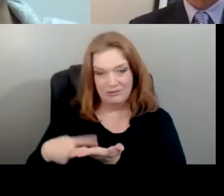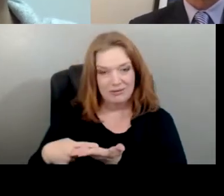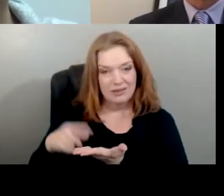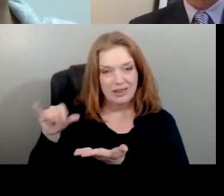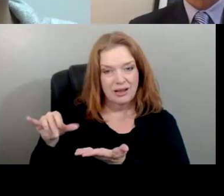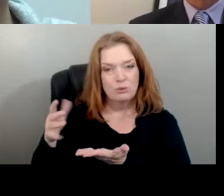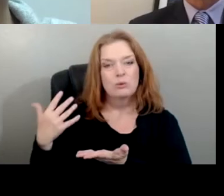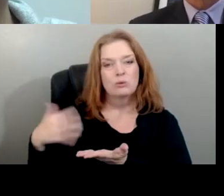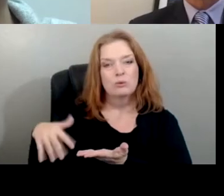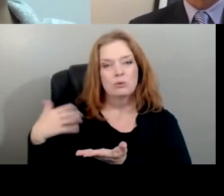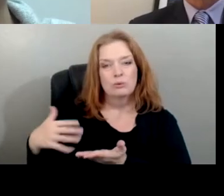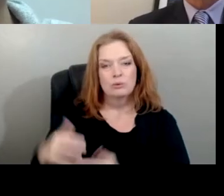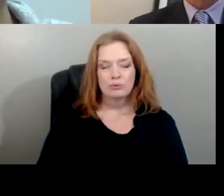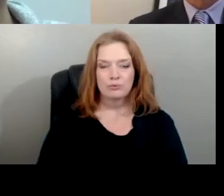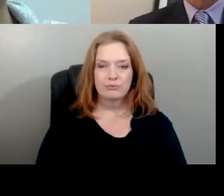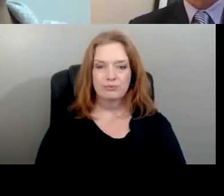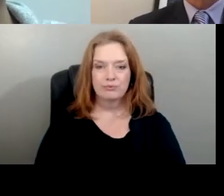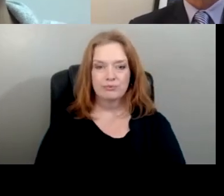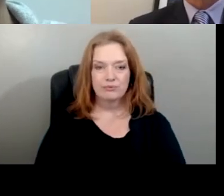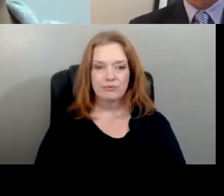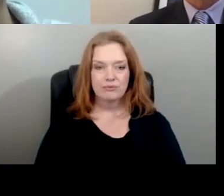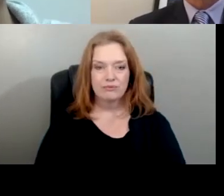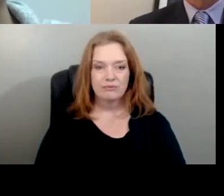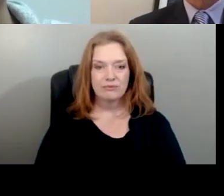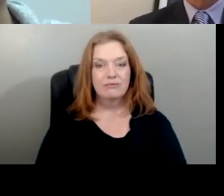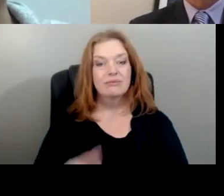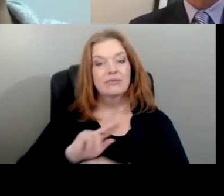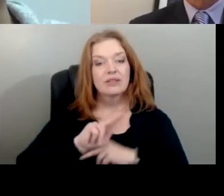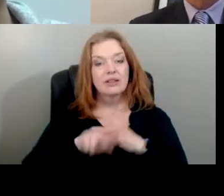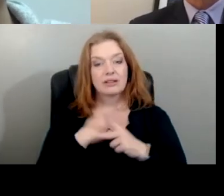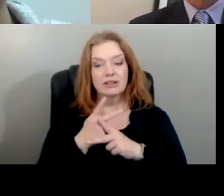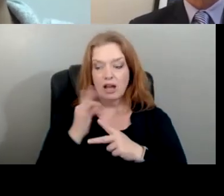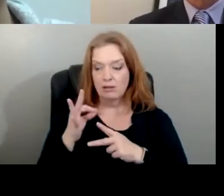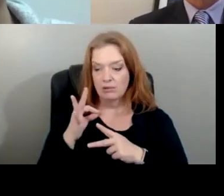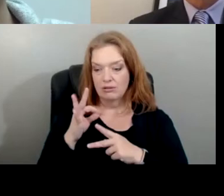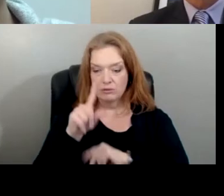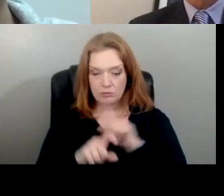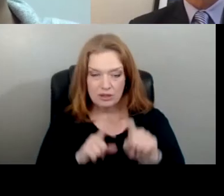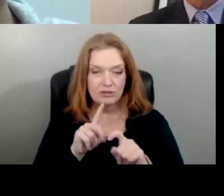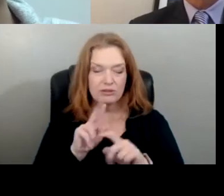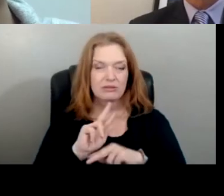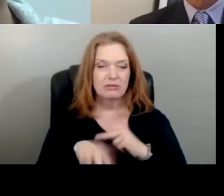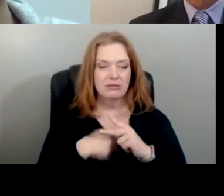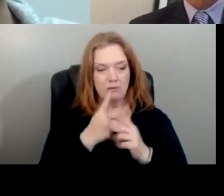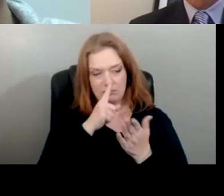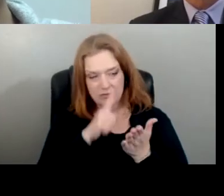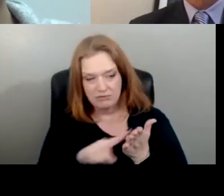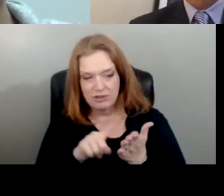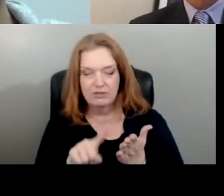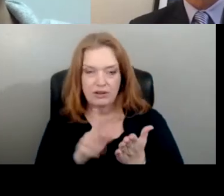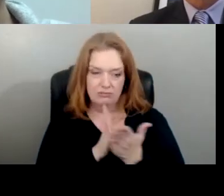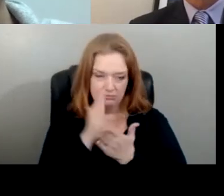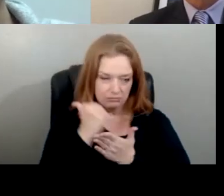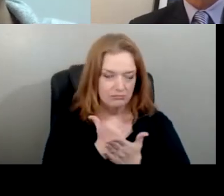you know, the kinds of questions and investigations matter, and the information that families can